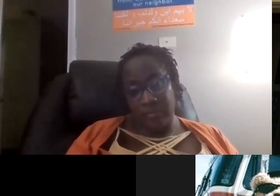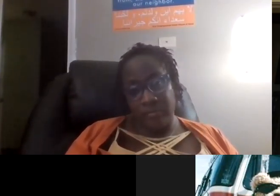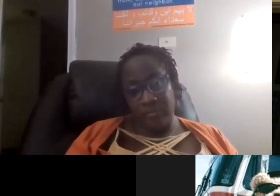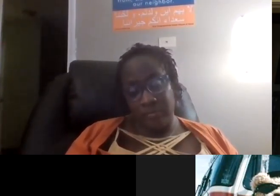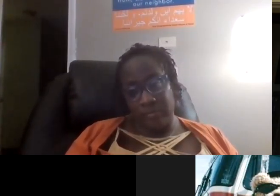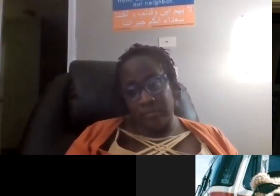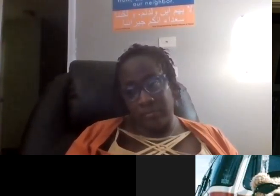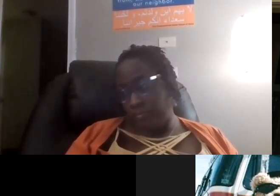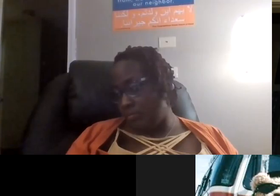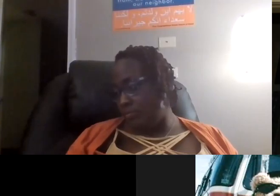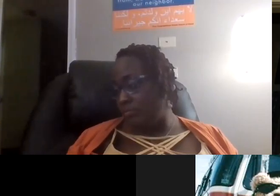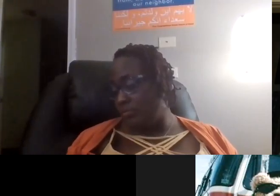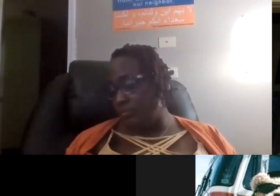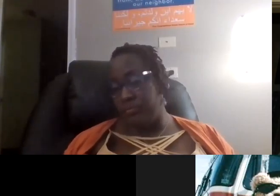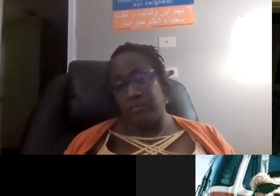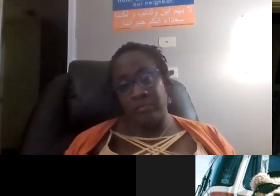can't remember.